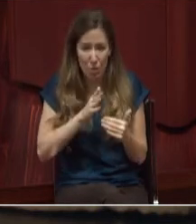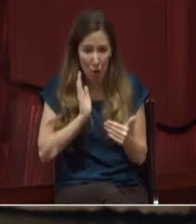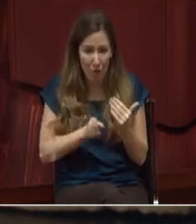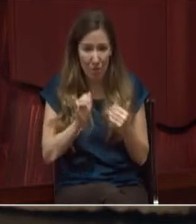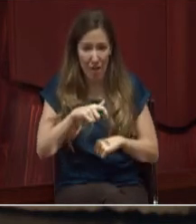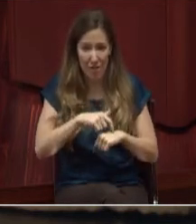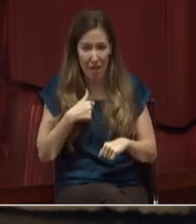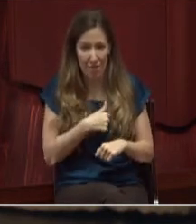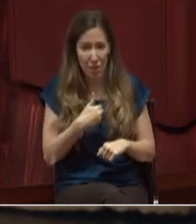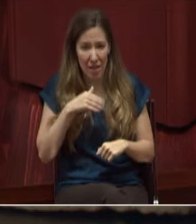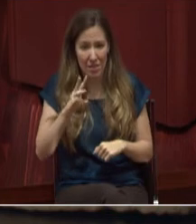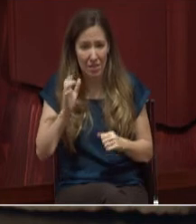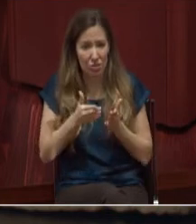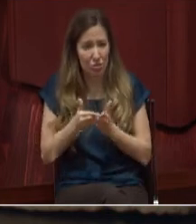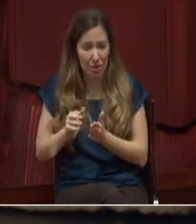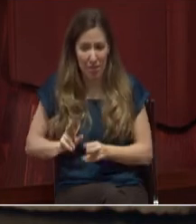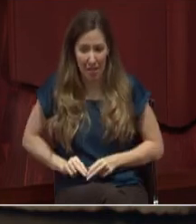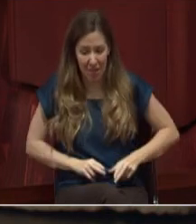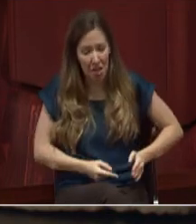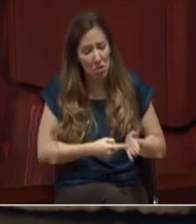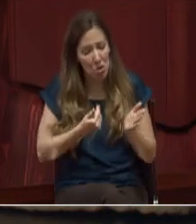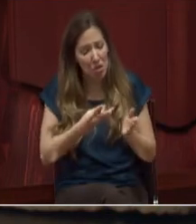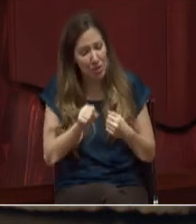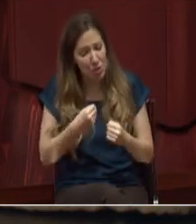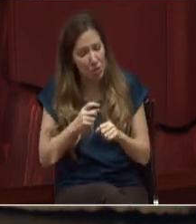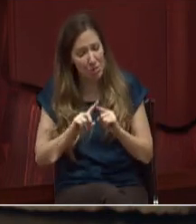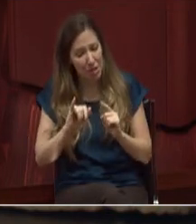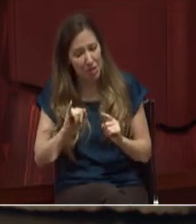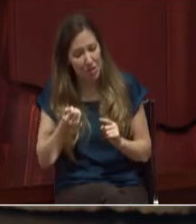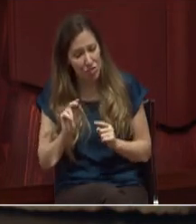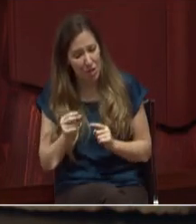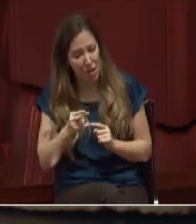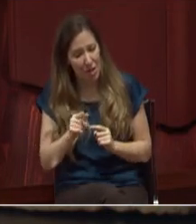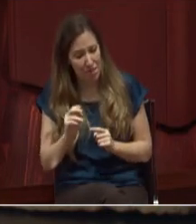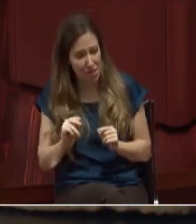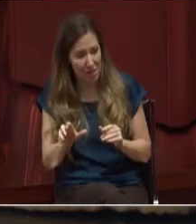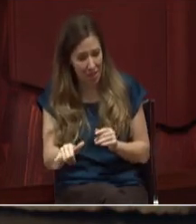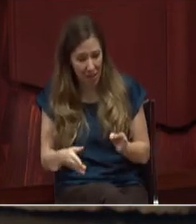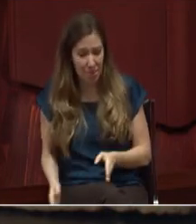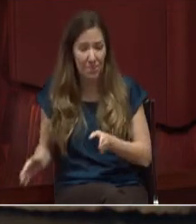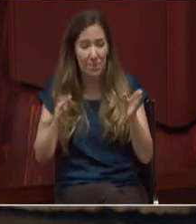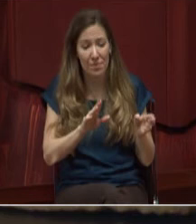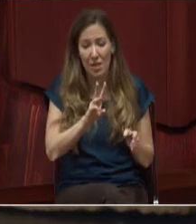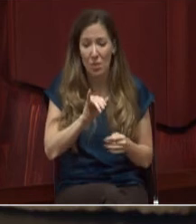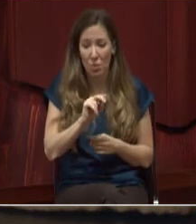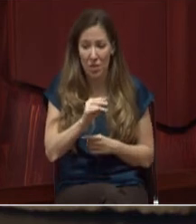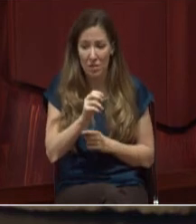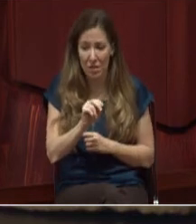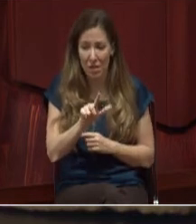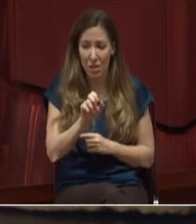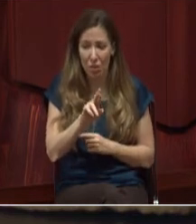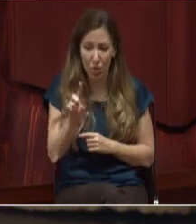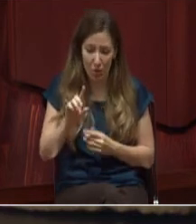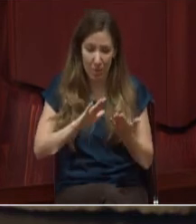our 600-ship Navy. It took a few years to play out, but John then went on to do that. Winston Lord became the sort of main